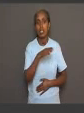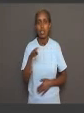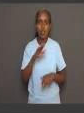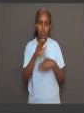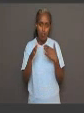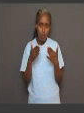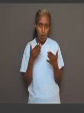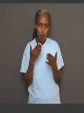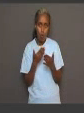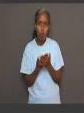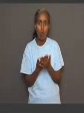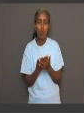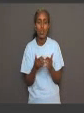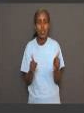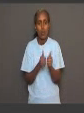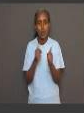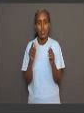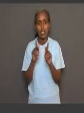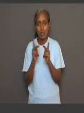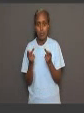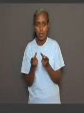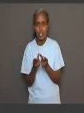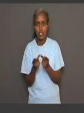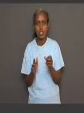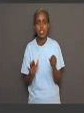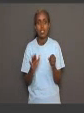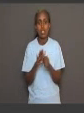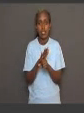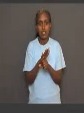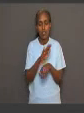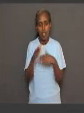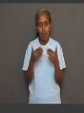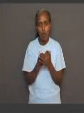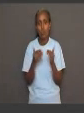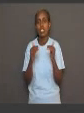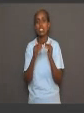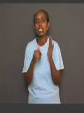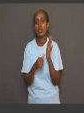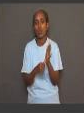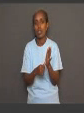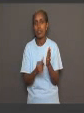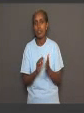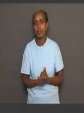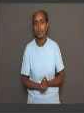all ordered pairs that satisfy all the inequalities.